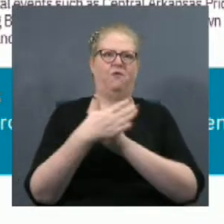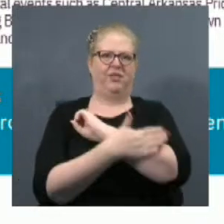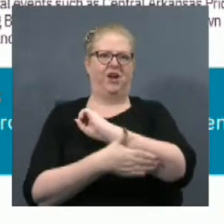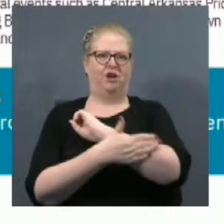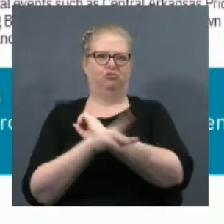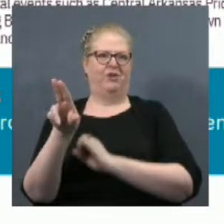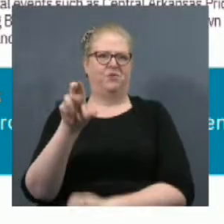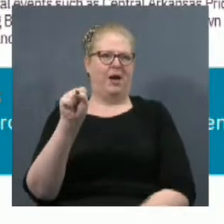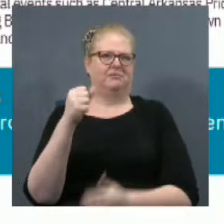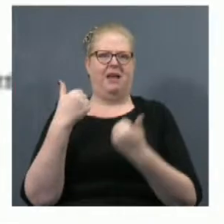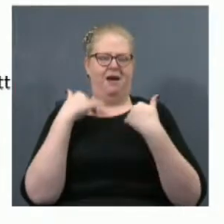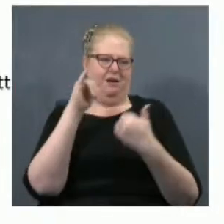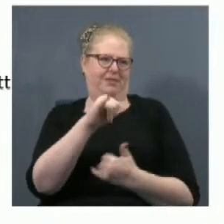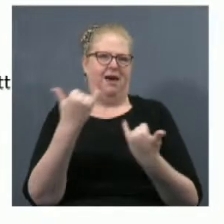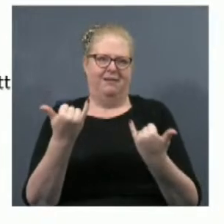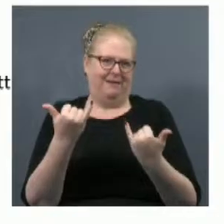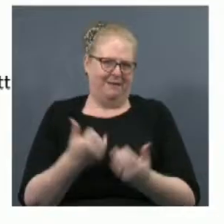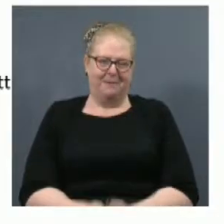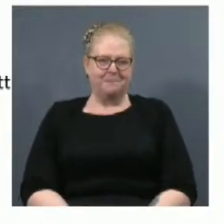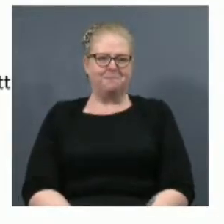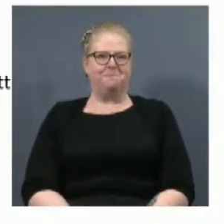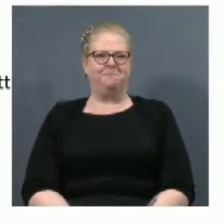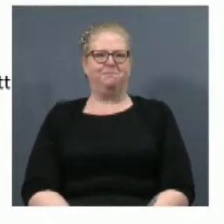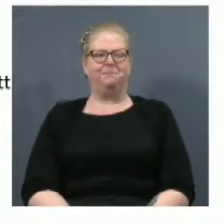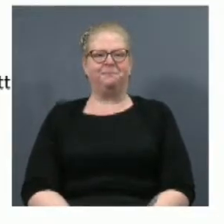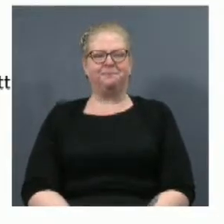potential to do that.